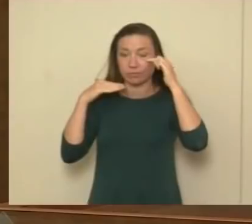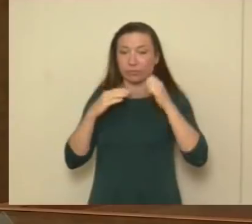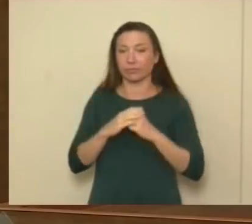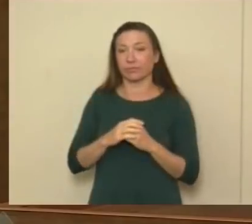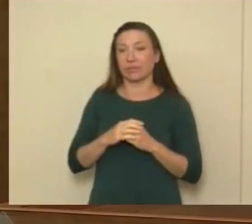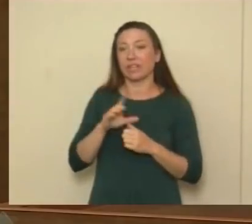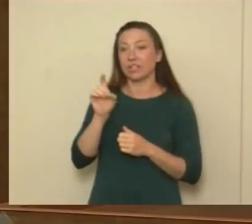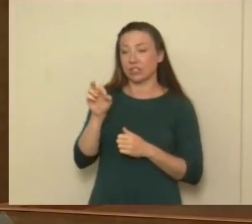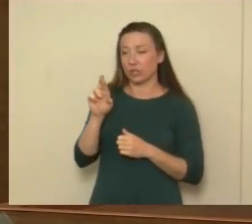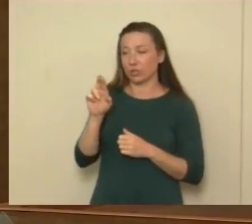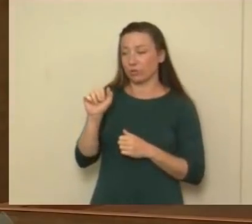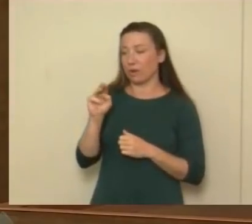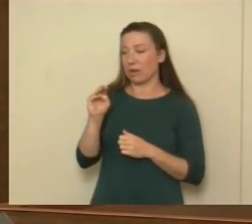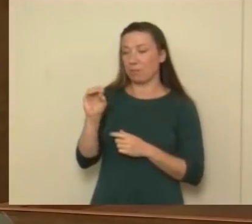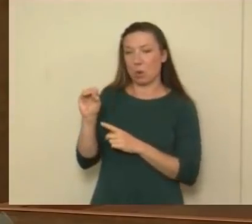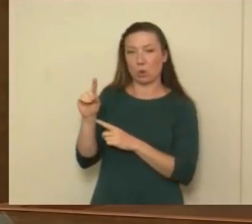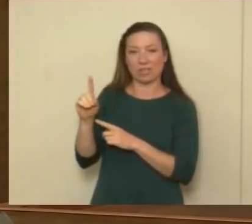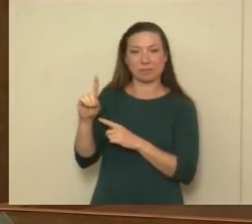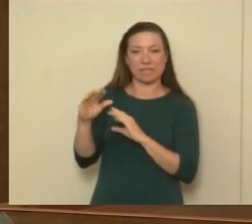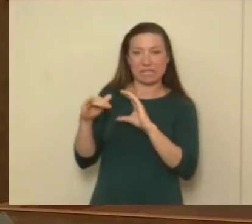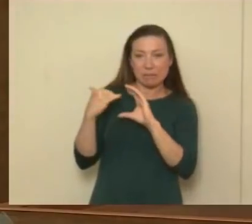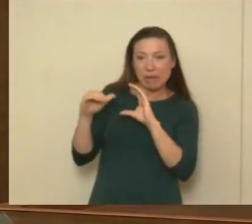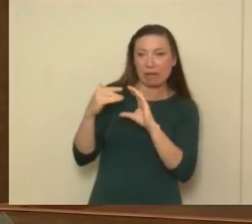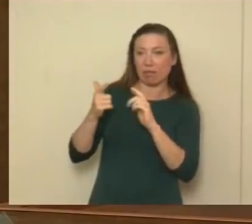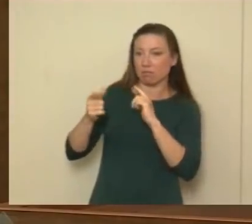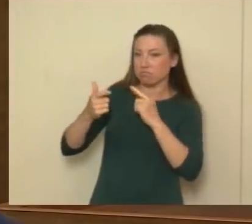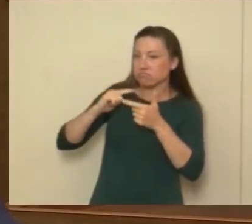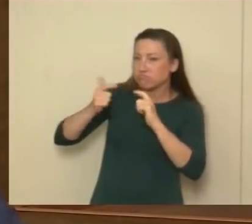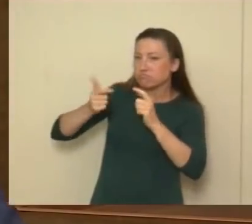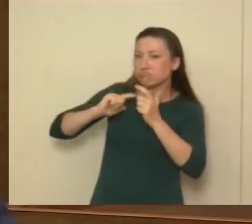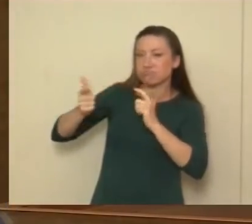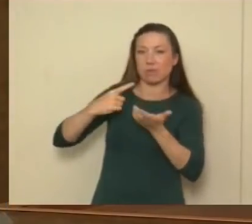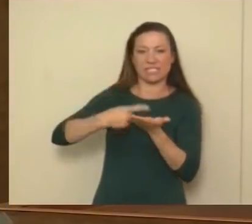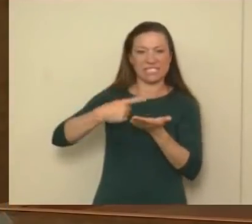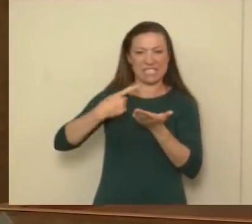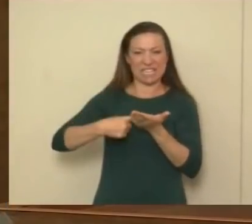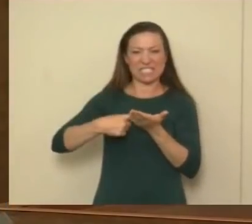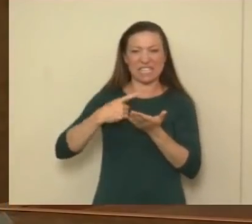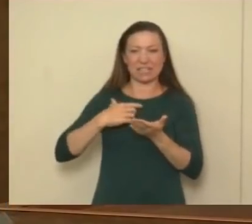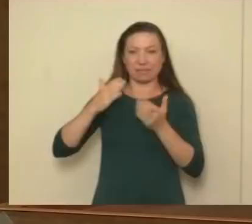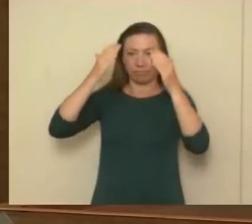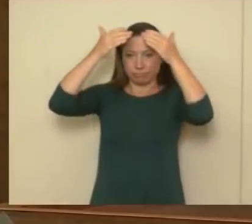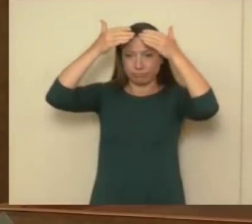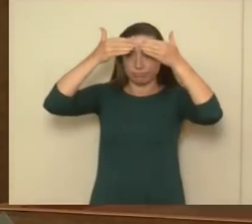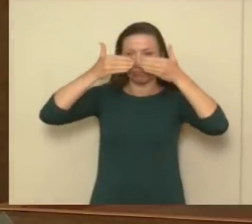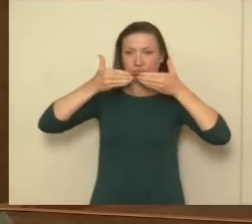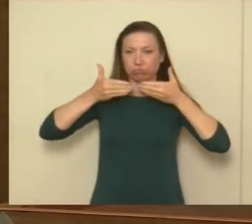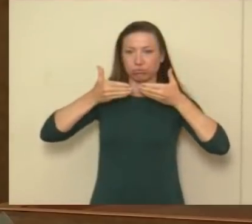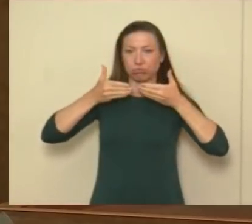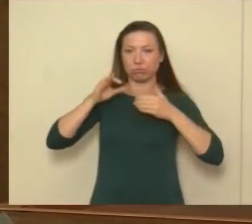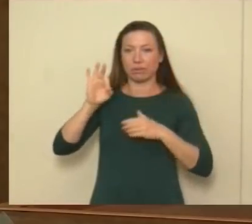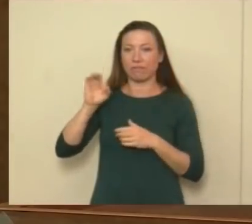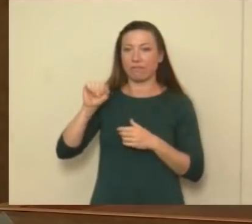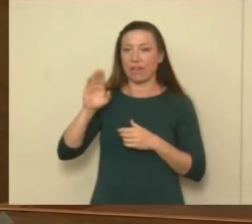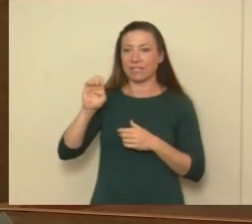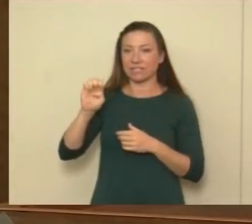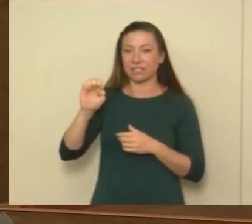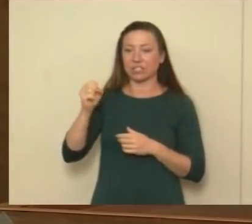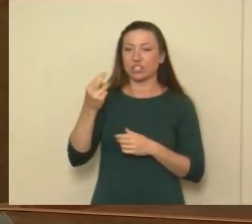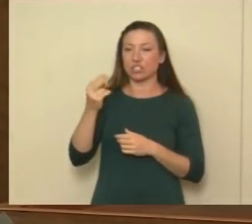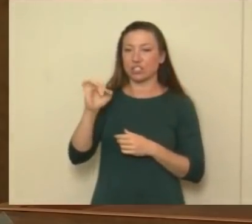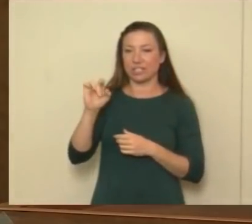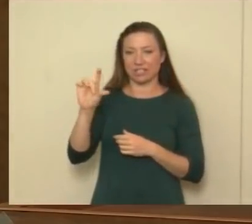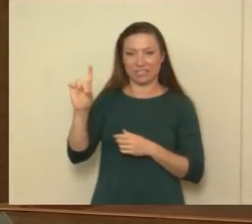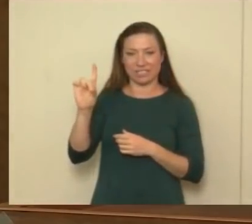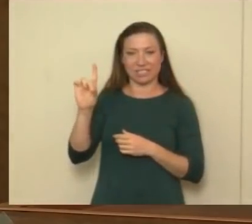face shields. We'll talk about that next time. I have one I ordered, and when that arrives, we'll show you a little bit about that and the advantages. And so